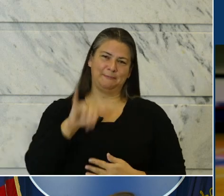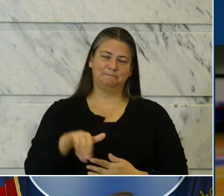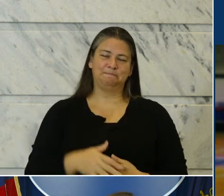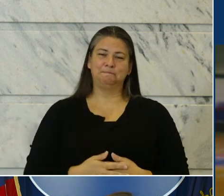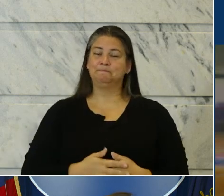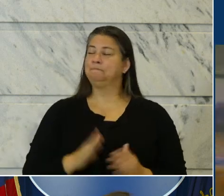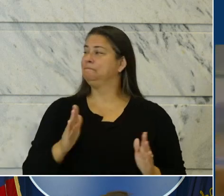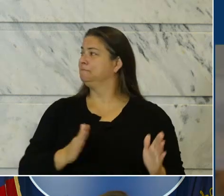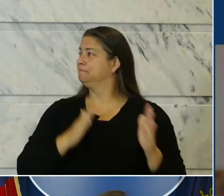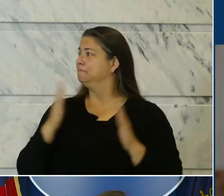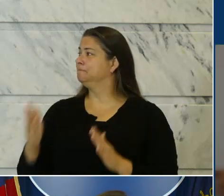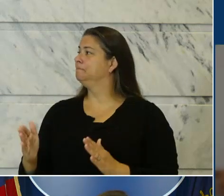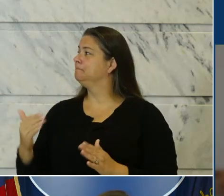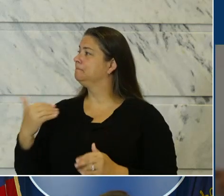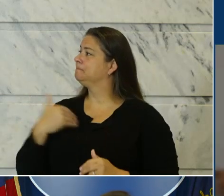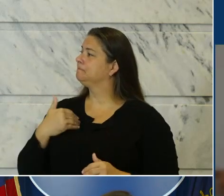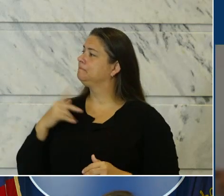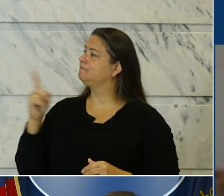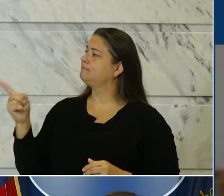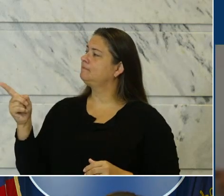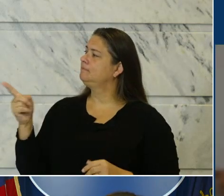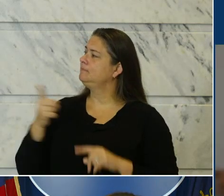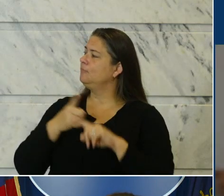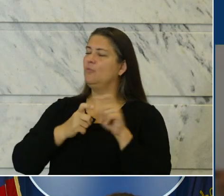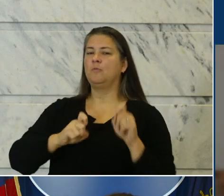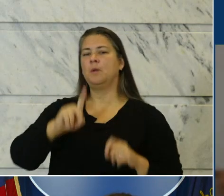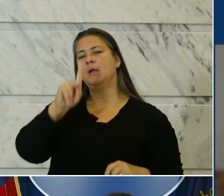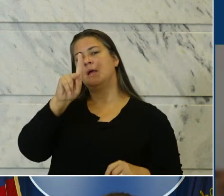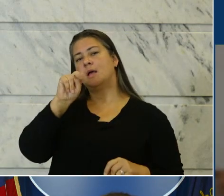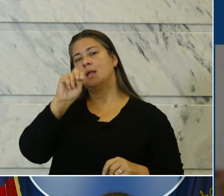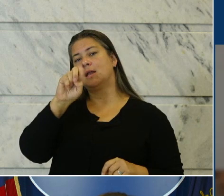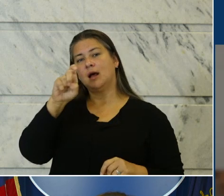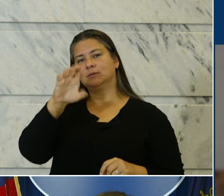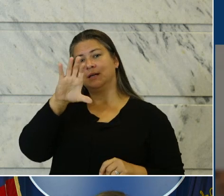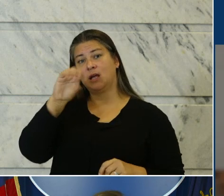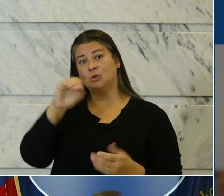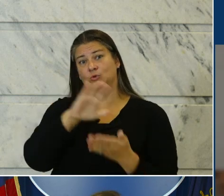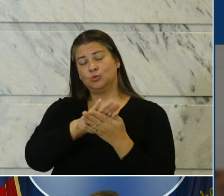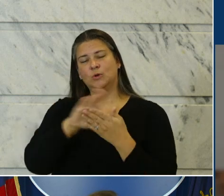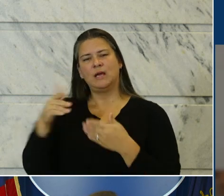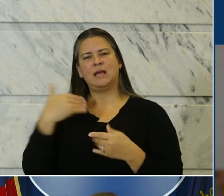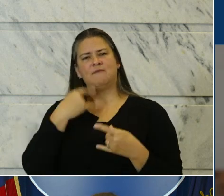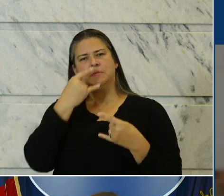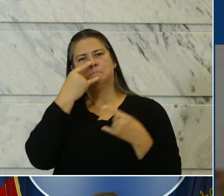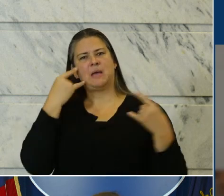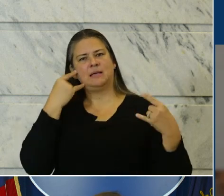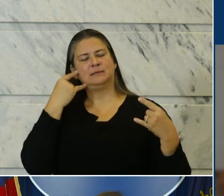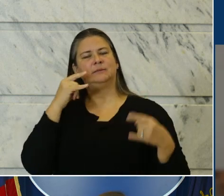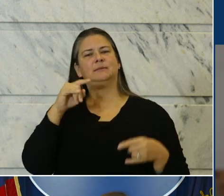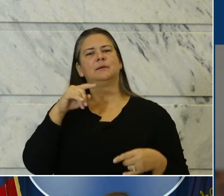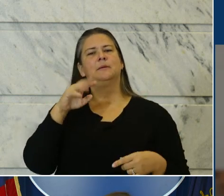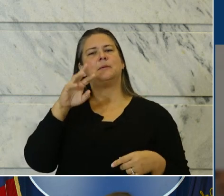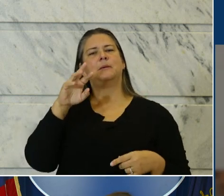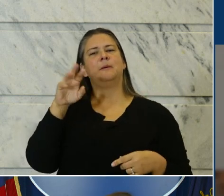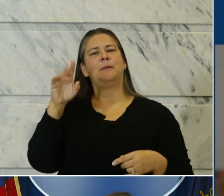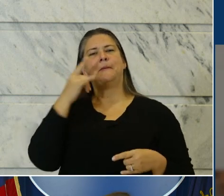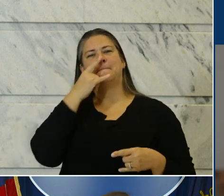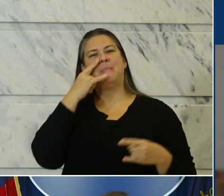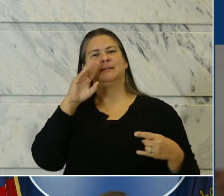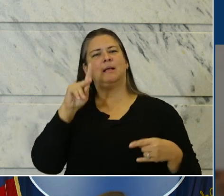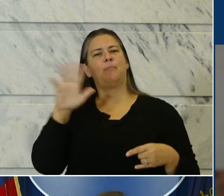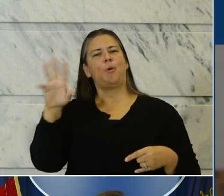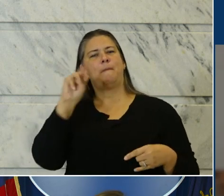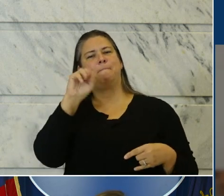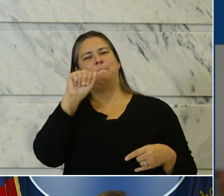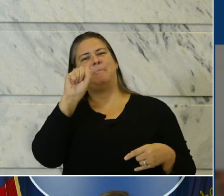Next up, we have an example from Knox County School, where they have put a mask over their mascot that says "Can't